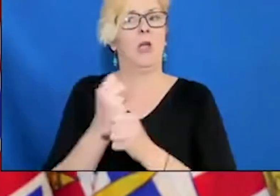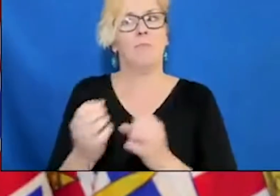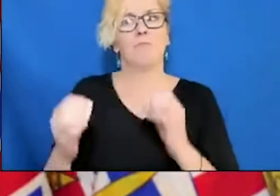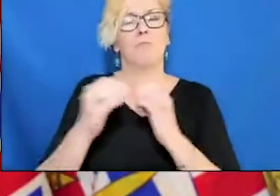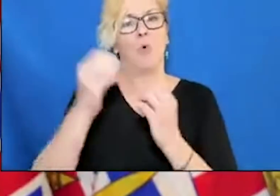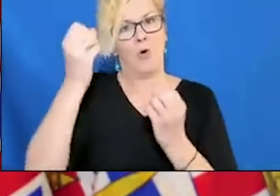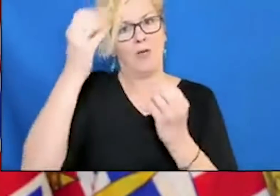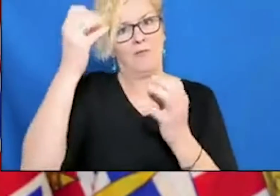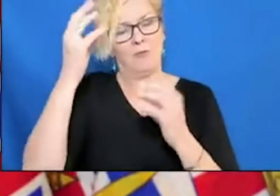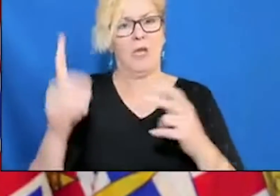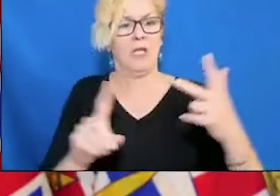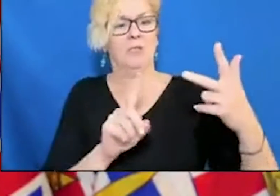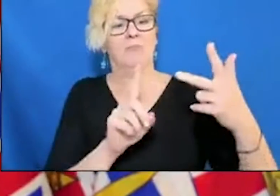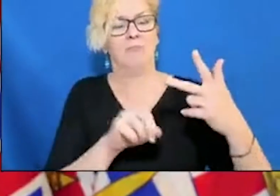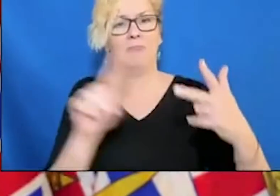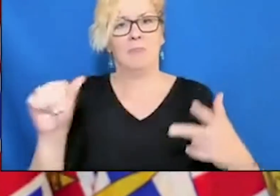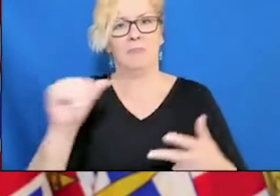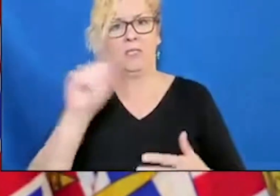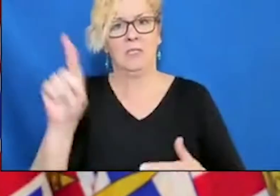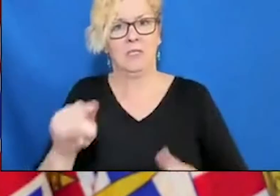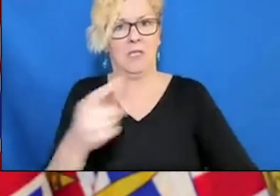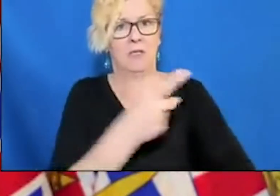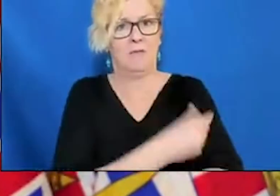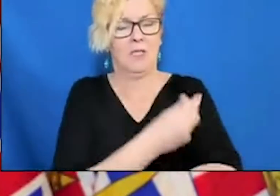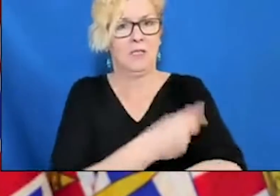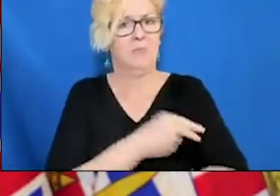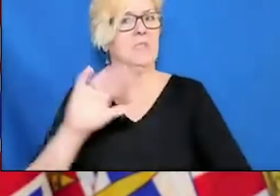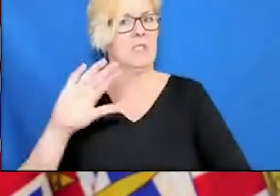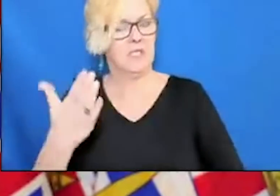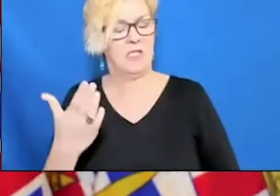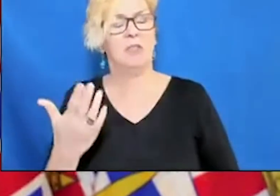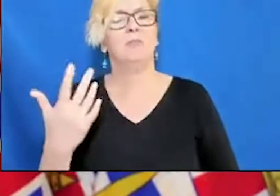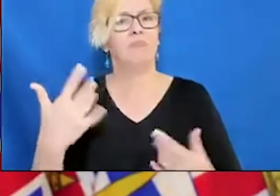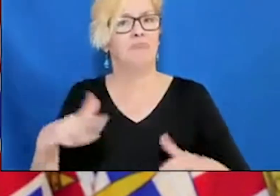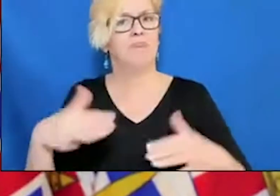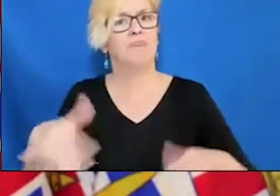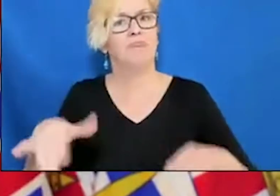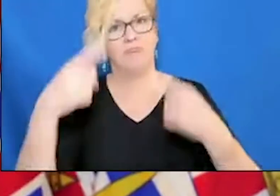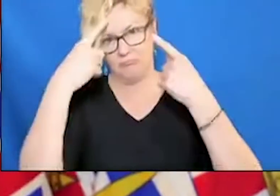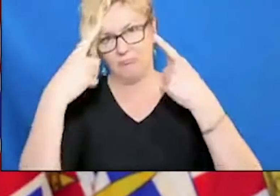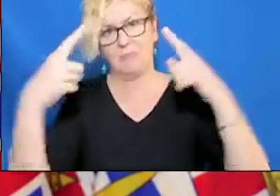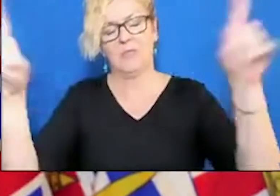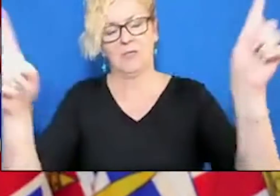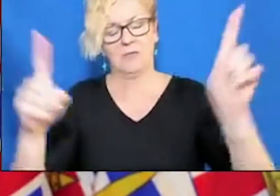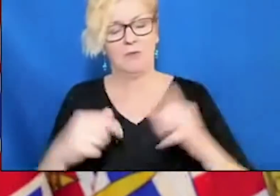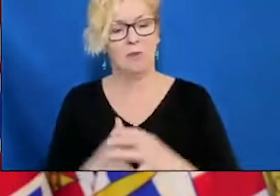news. We want to see all the details, of course, but two important things. One is that the